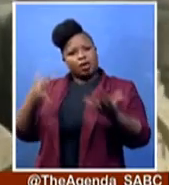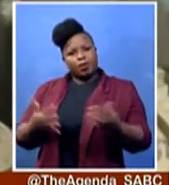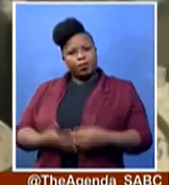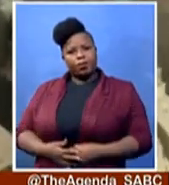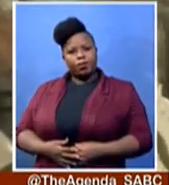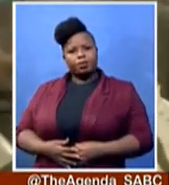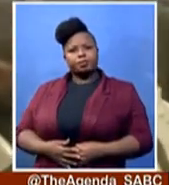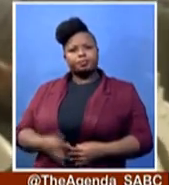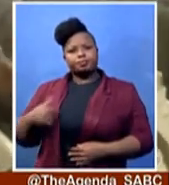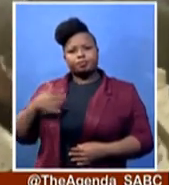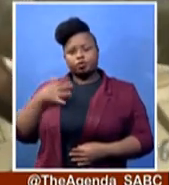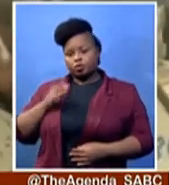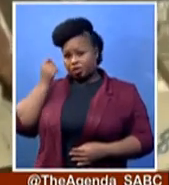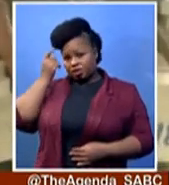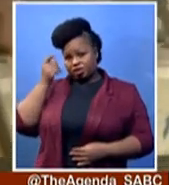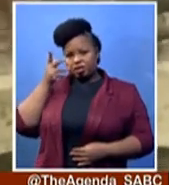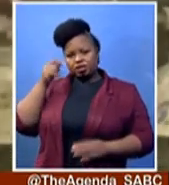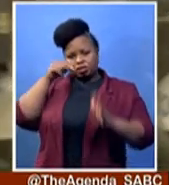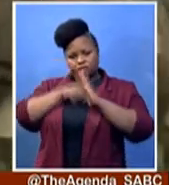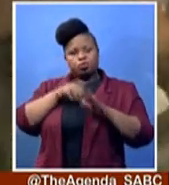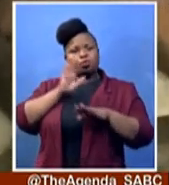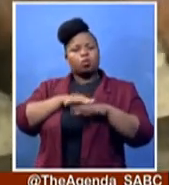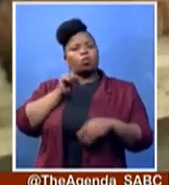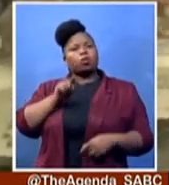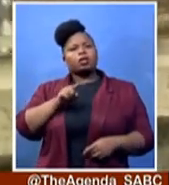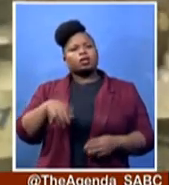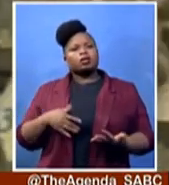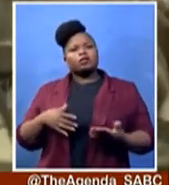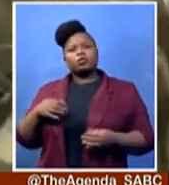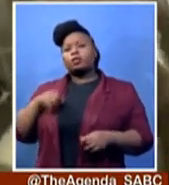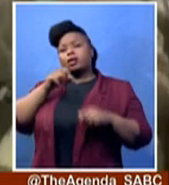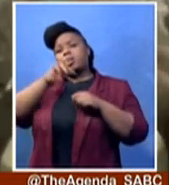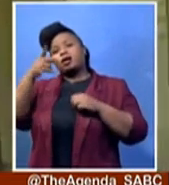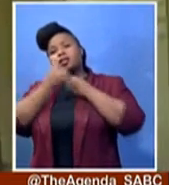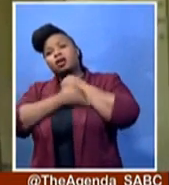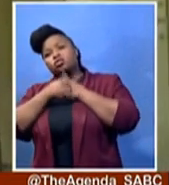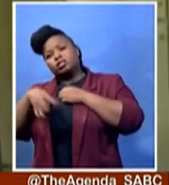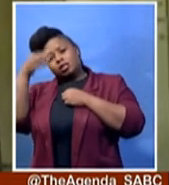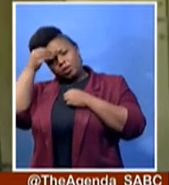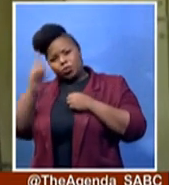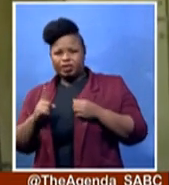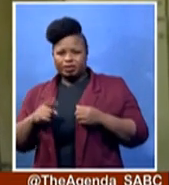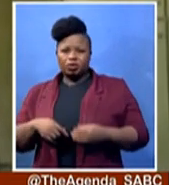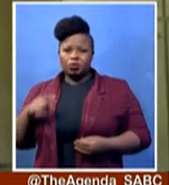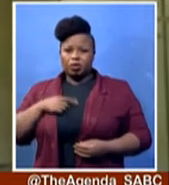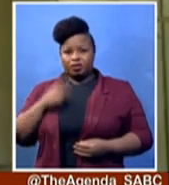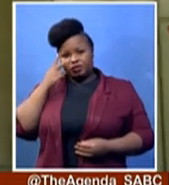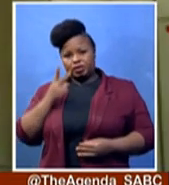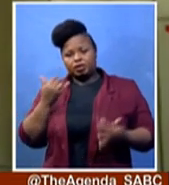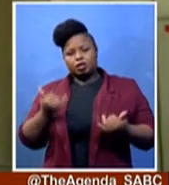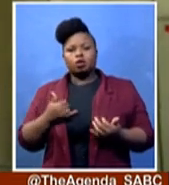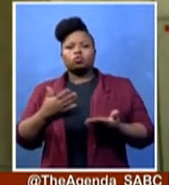this question is what sort of lessons can other countries learn who are seeing a bit of a lull in terms of new infections? What sort of